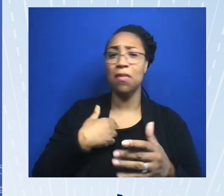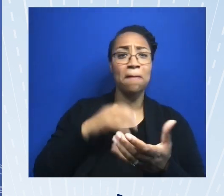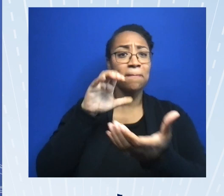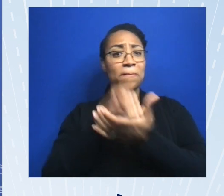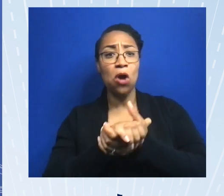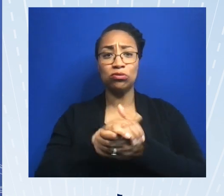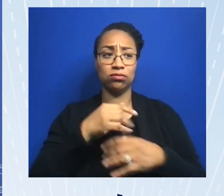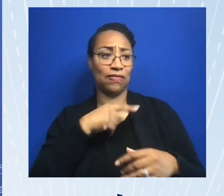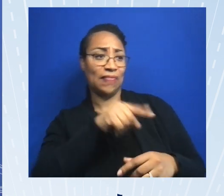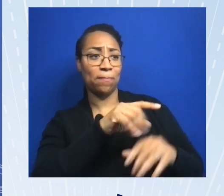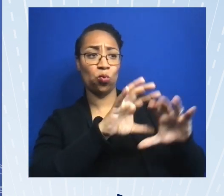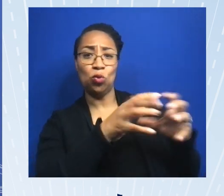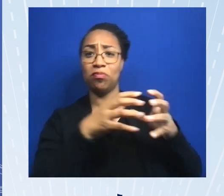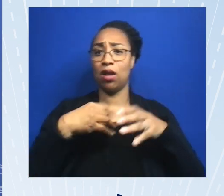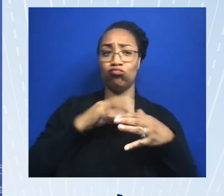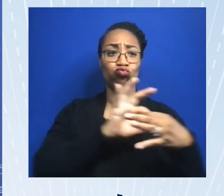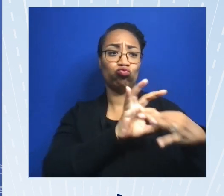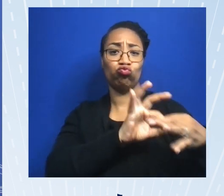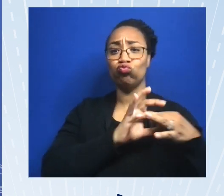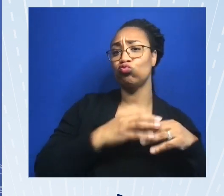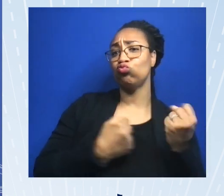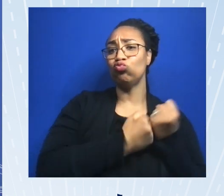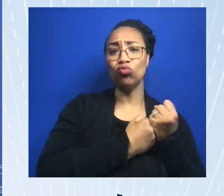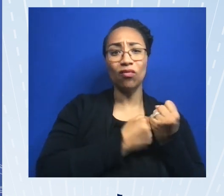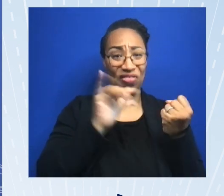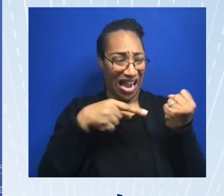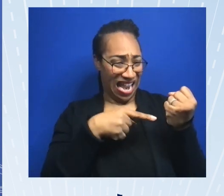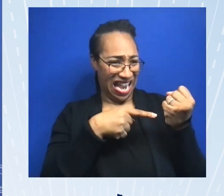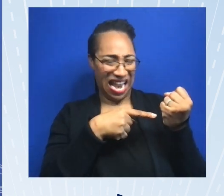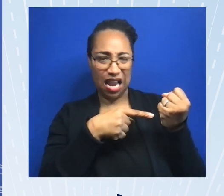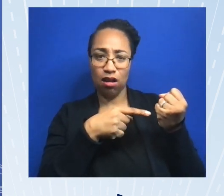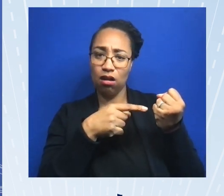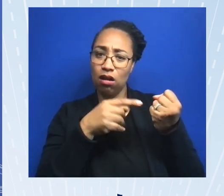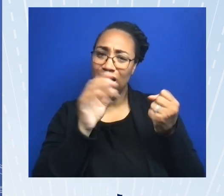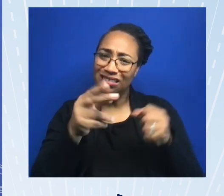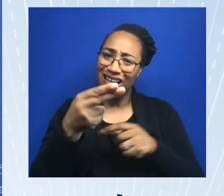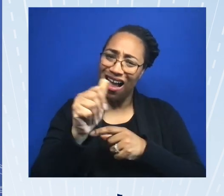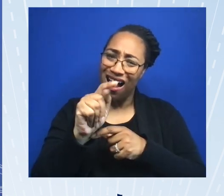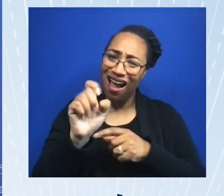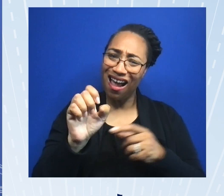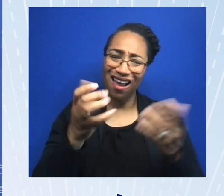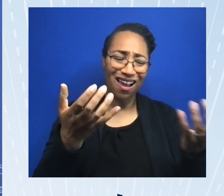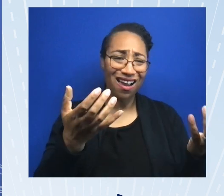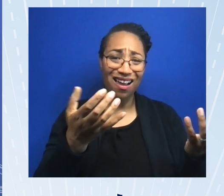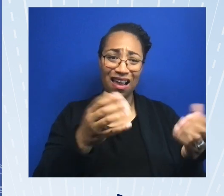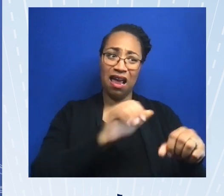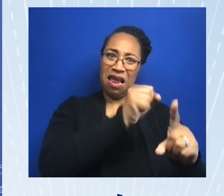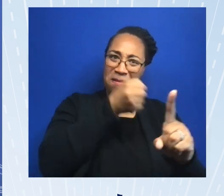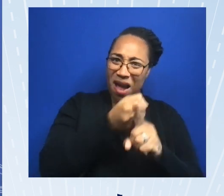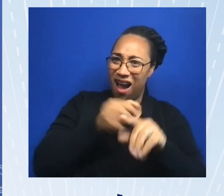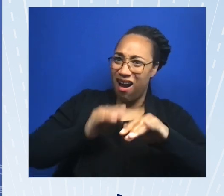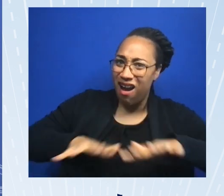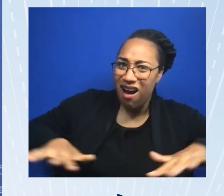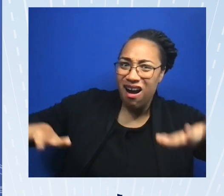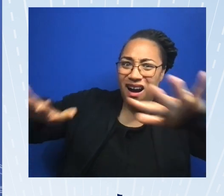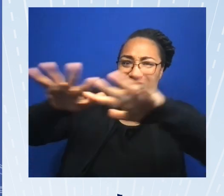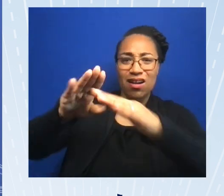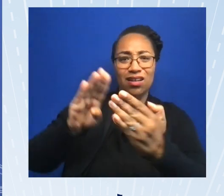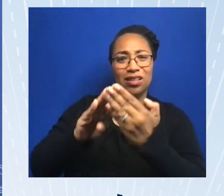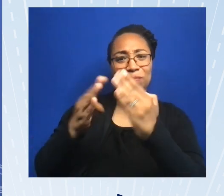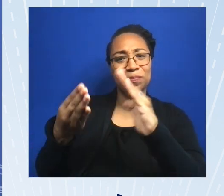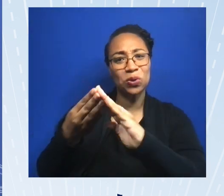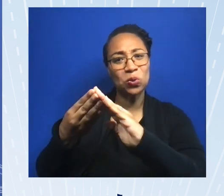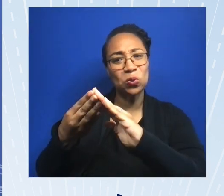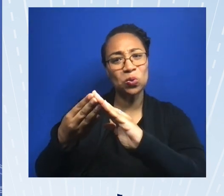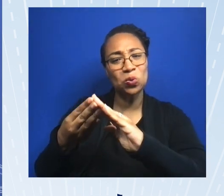Last December, I hosted a roundtable at the White House with Jewish community leaders to discuss the rise of anti-Semitism across our